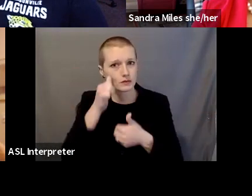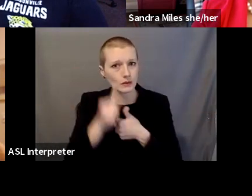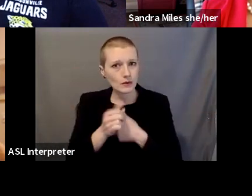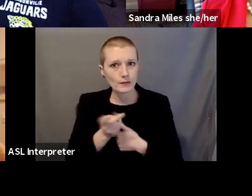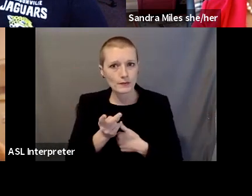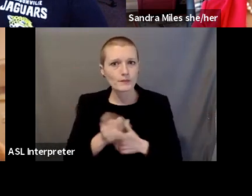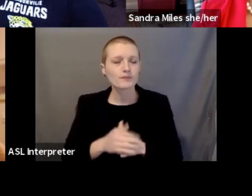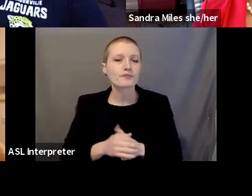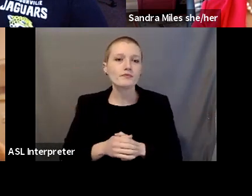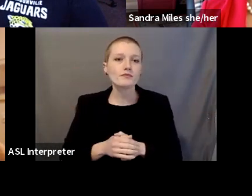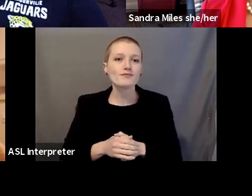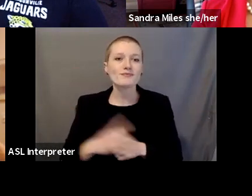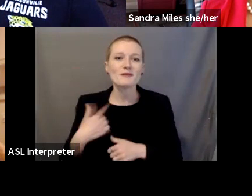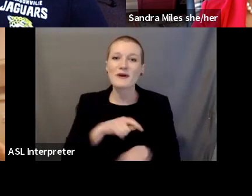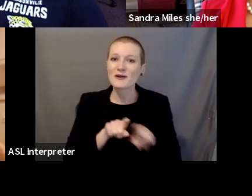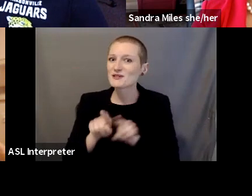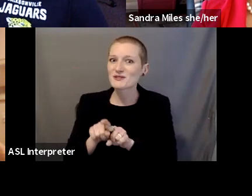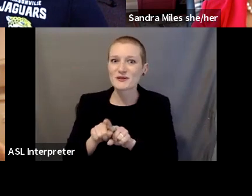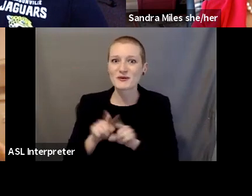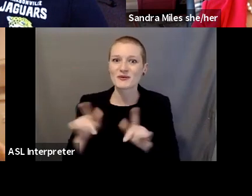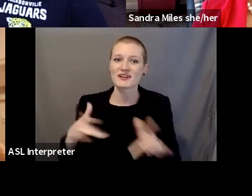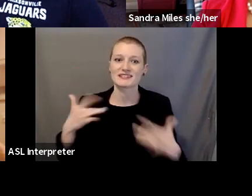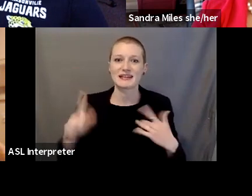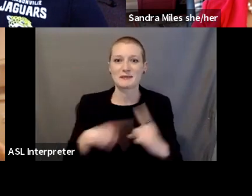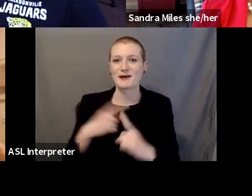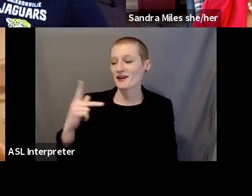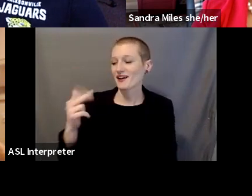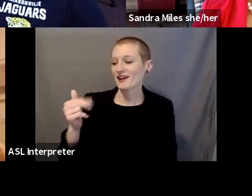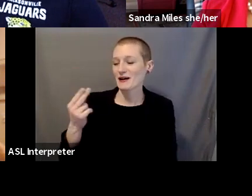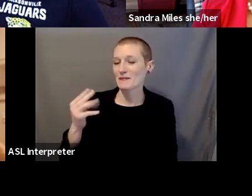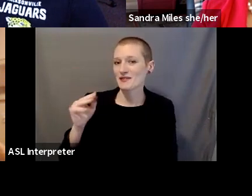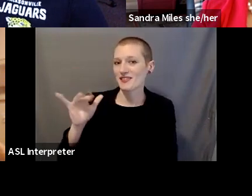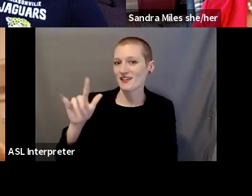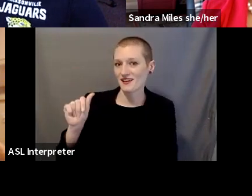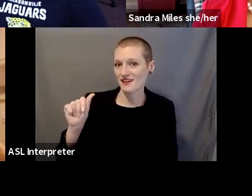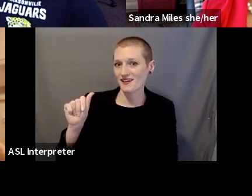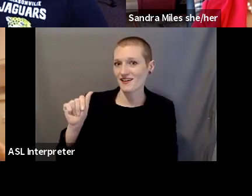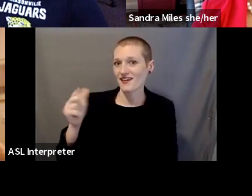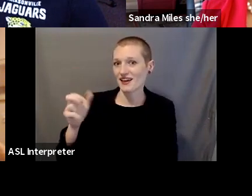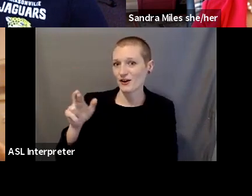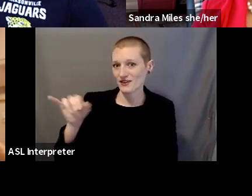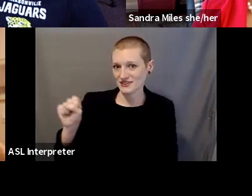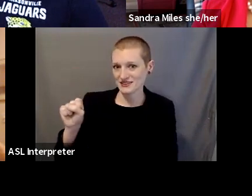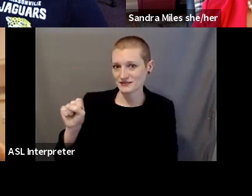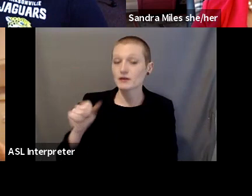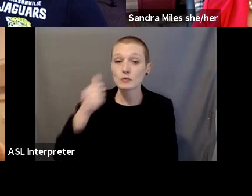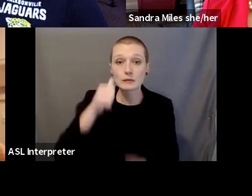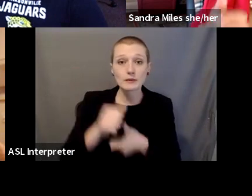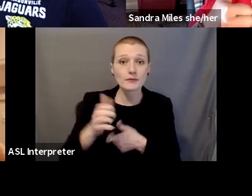We're also excited about Kamala Harris. But in 1972, there was Shirley, and I believe I'm saying this right,